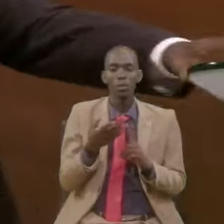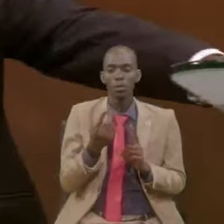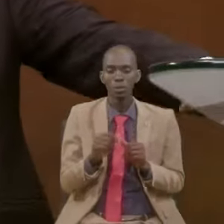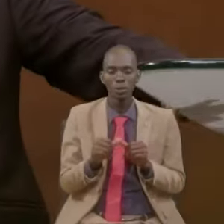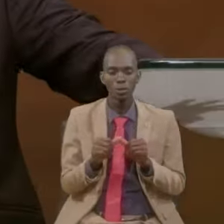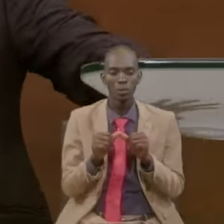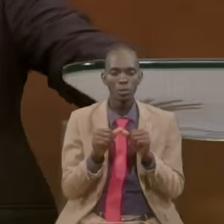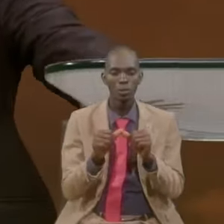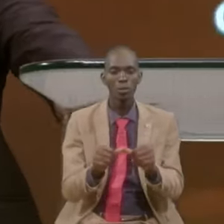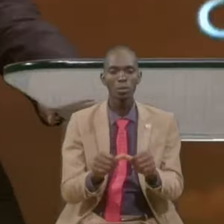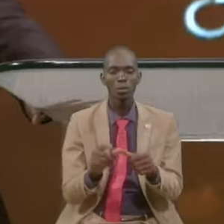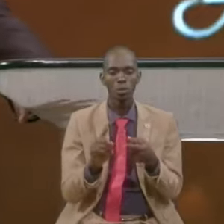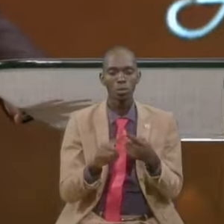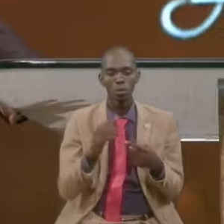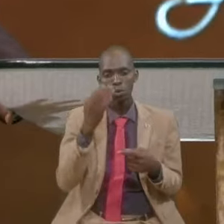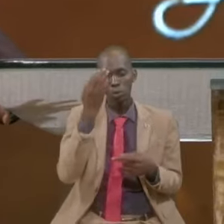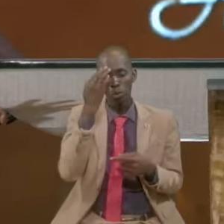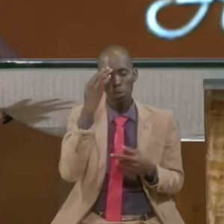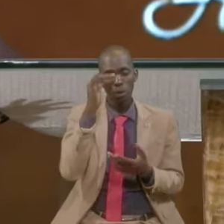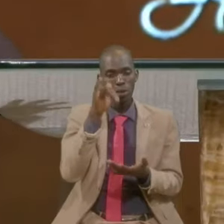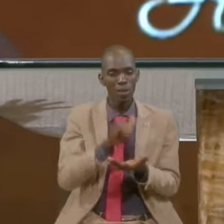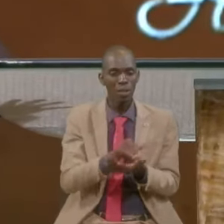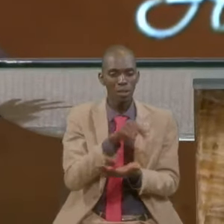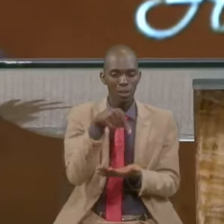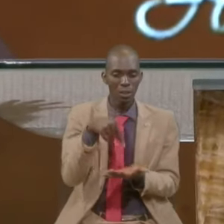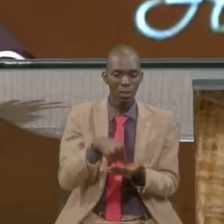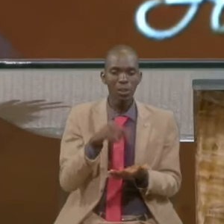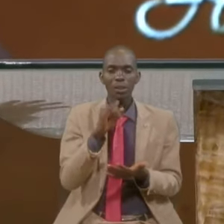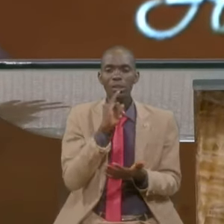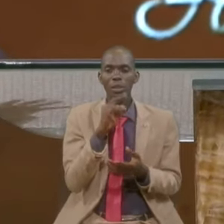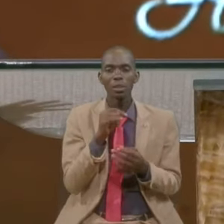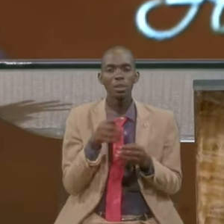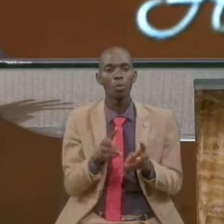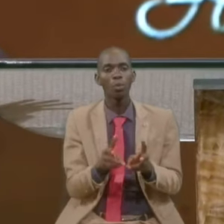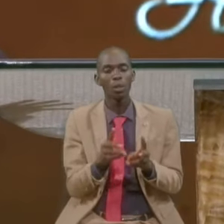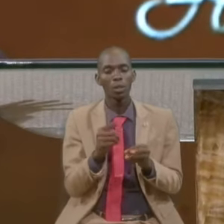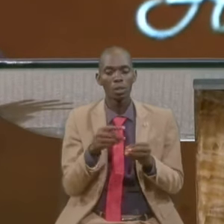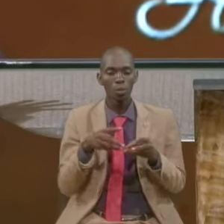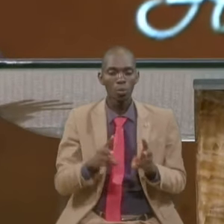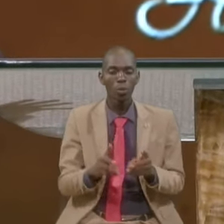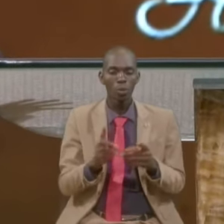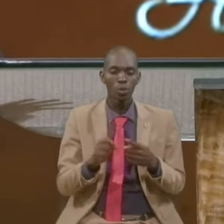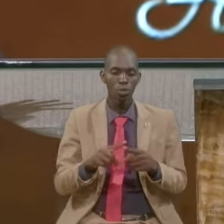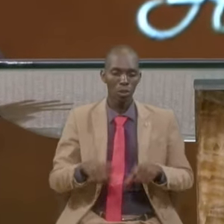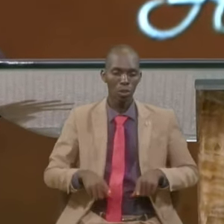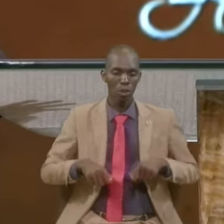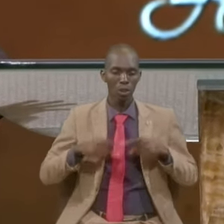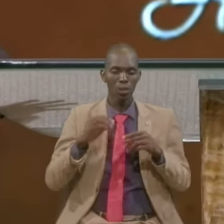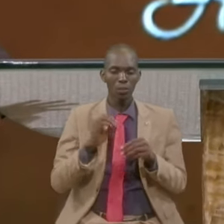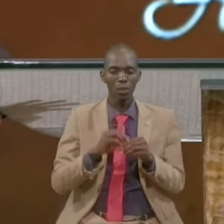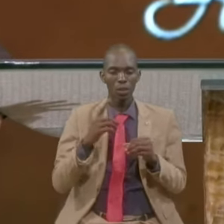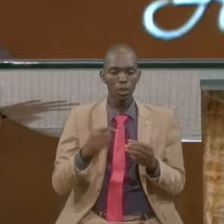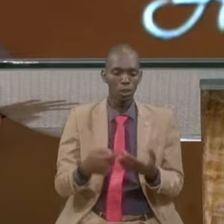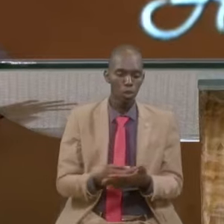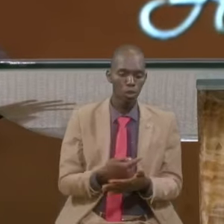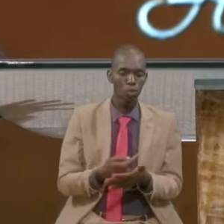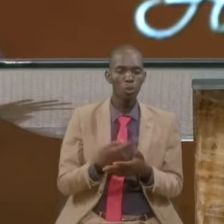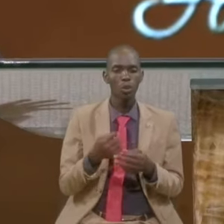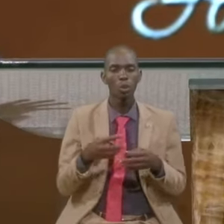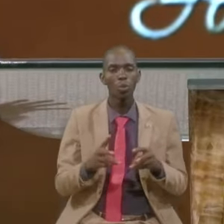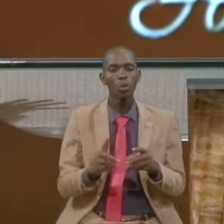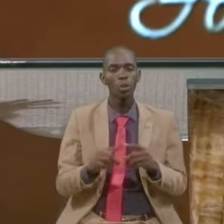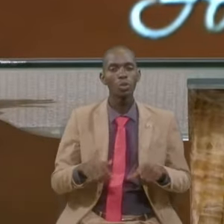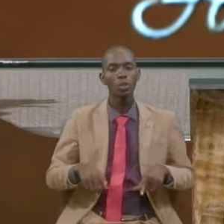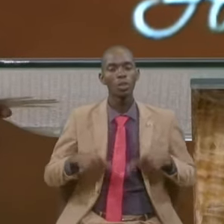to know this is the way to live in the gospel. And the way to live